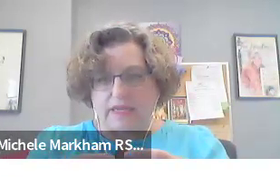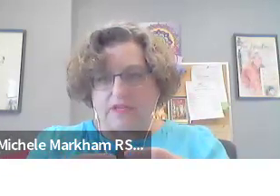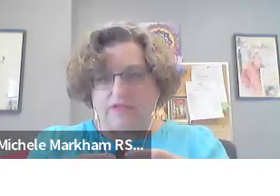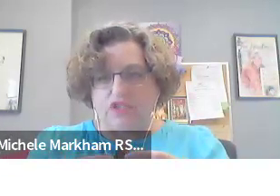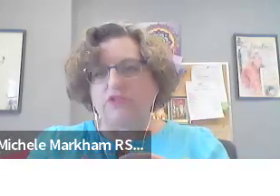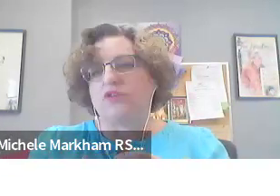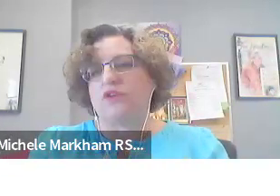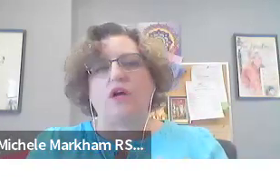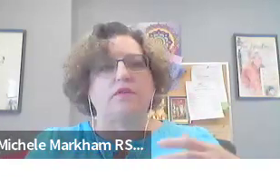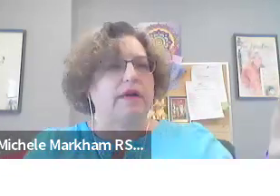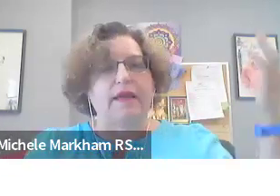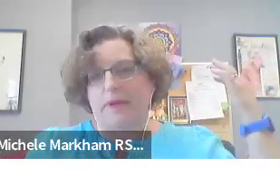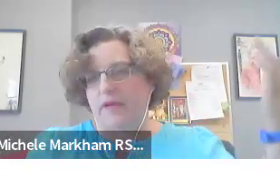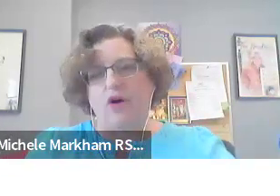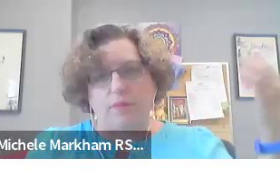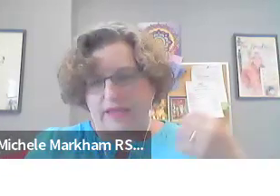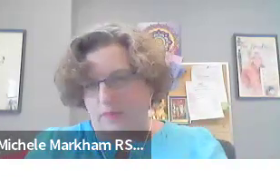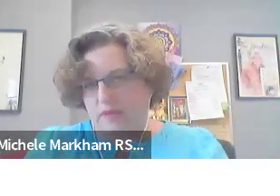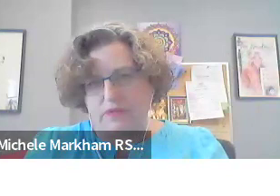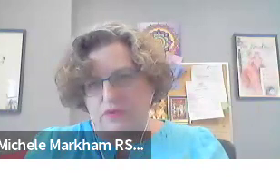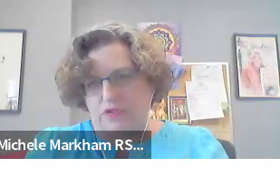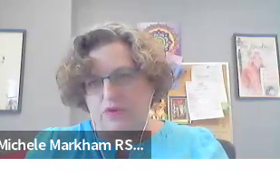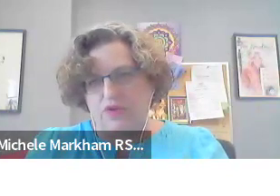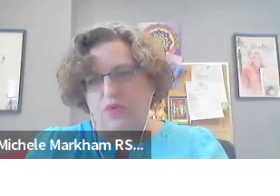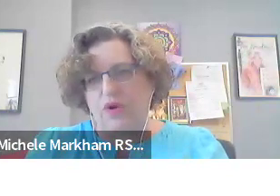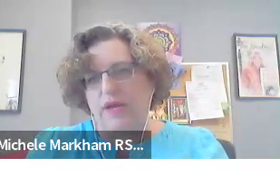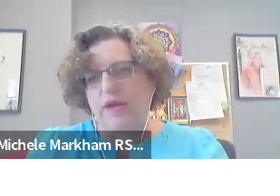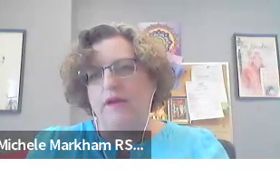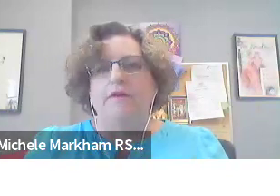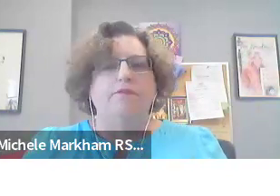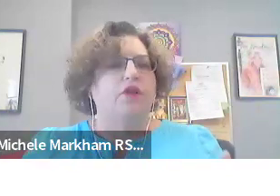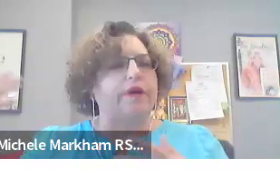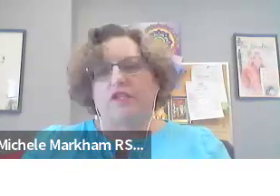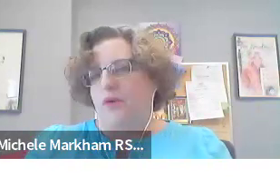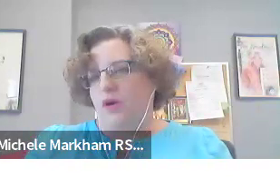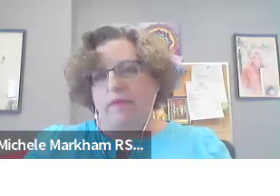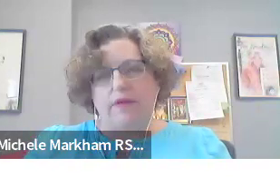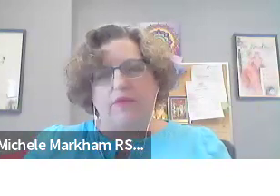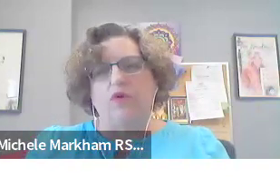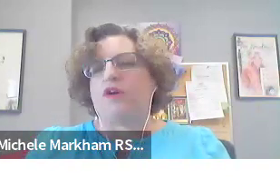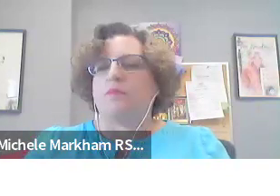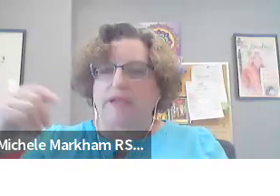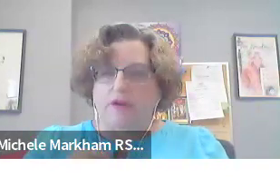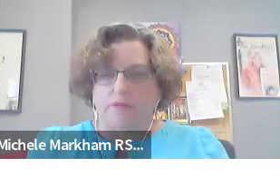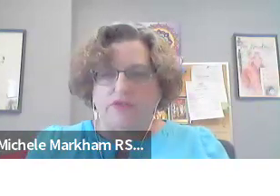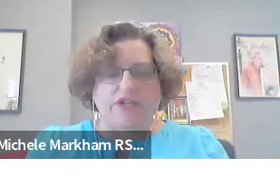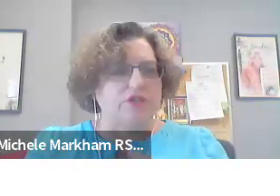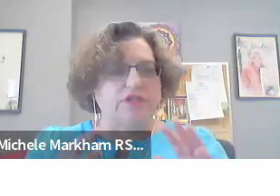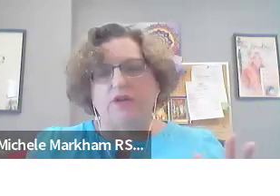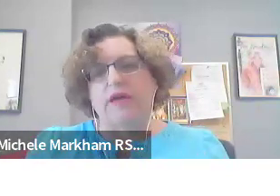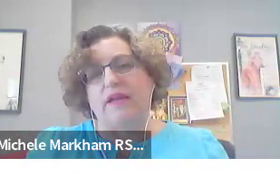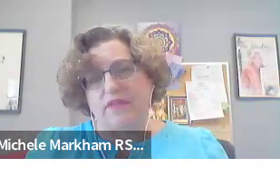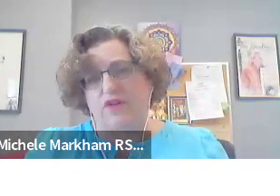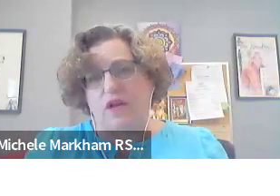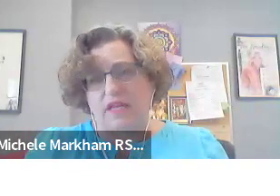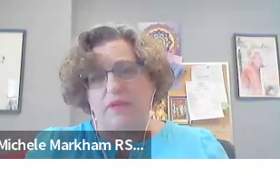maintaining the safety of the shelter. They're not running up and down the hall, banging on people's doors at 3 in the morning, going to the bar around the corner and bringing home strangers.